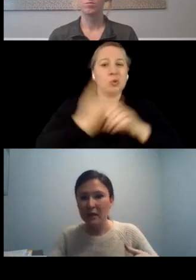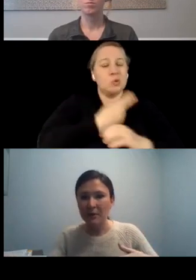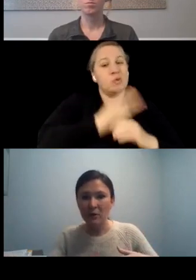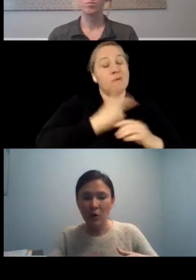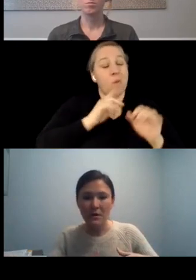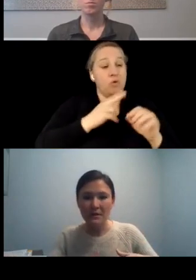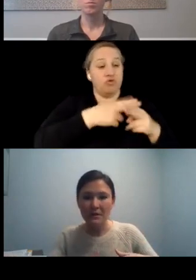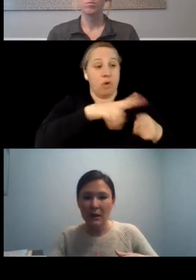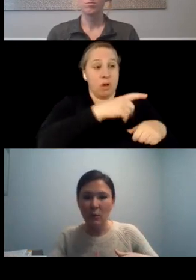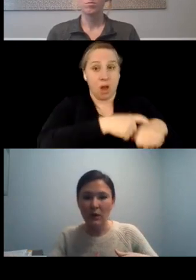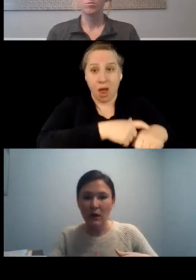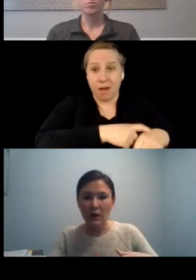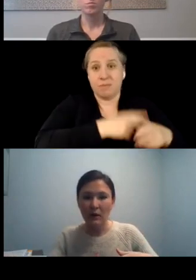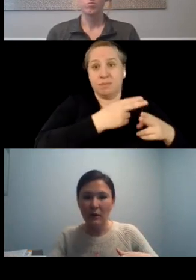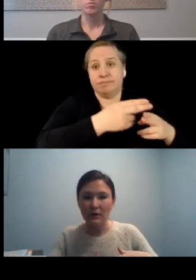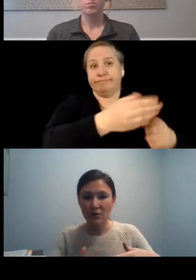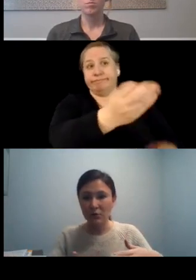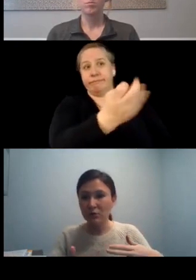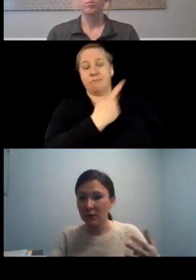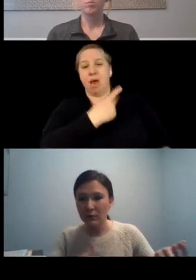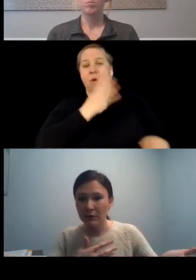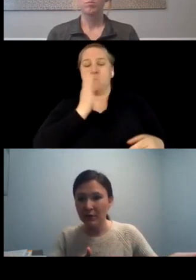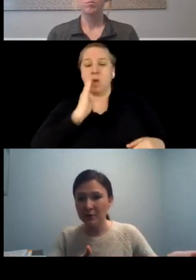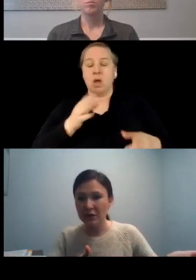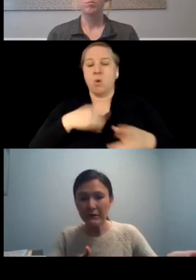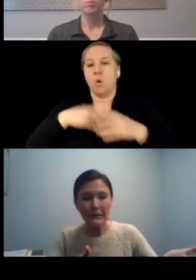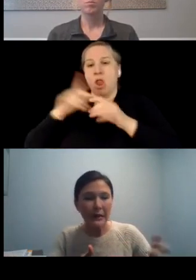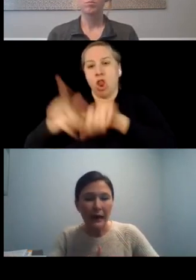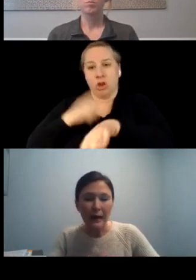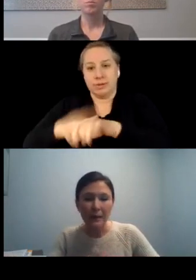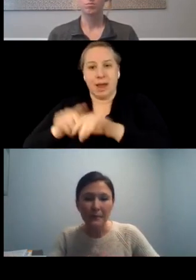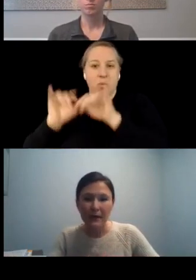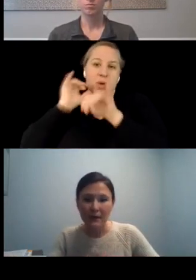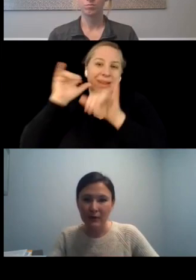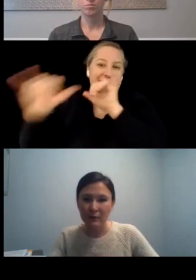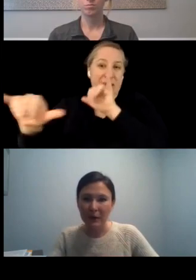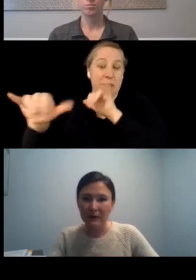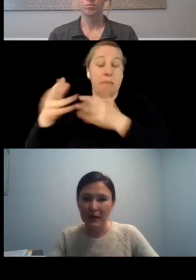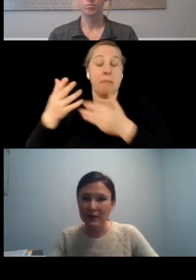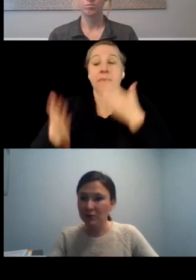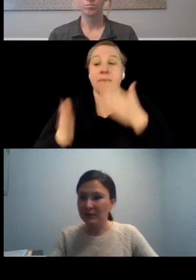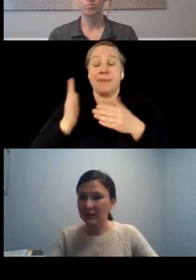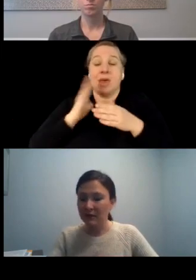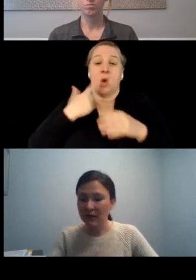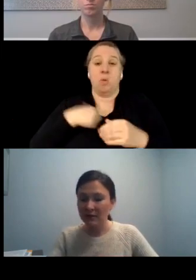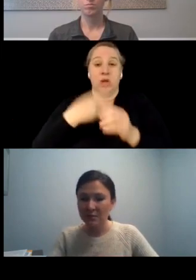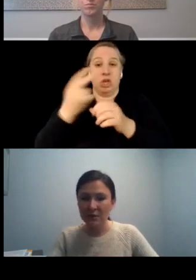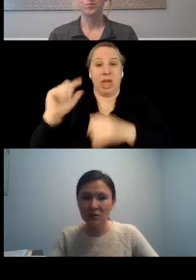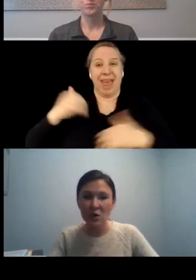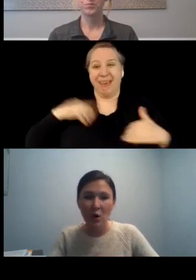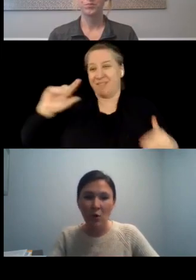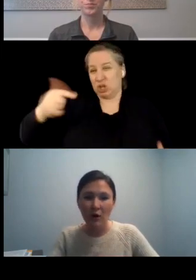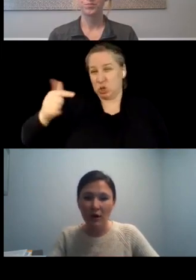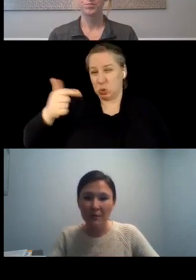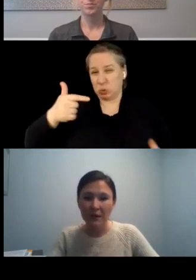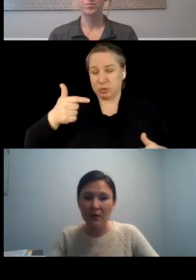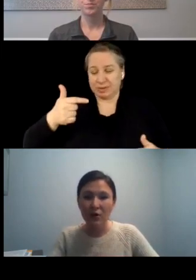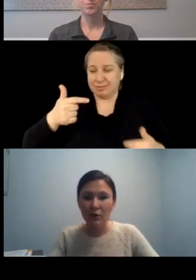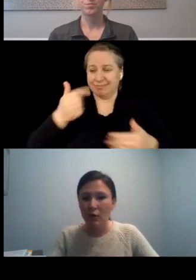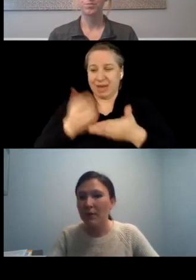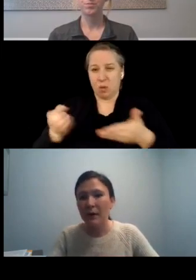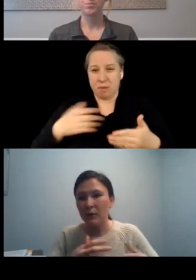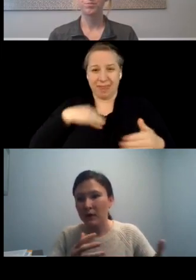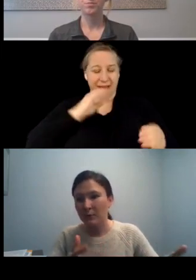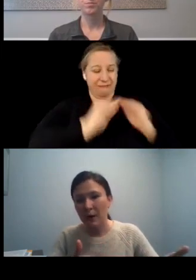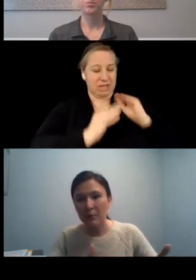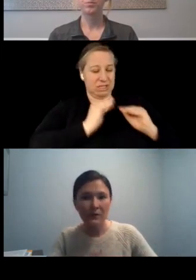basis. It could be equipment that is used that we're refurbishing and repairing that to resell to the customers, or it could be